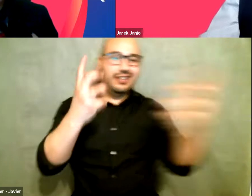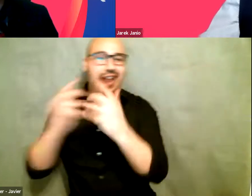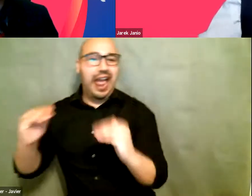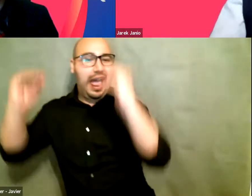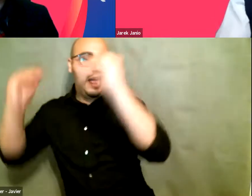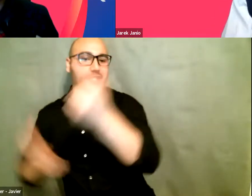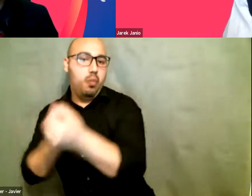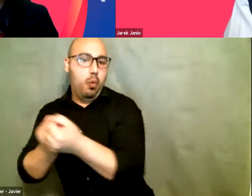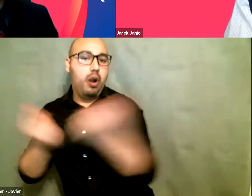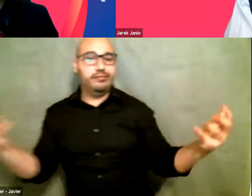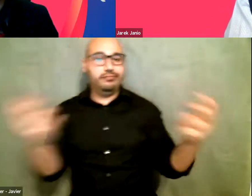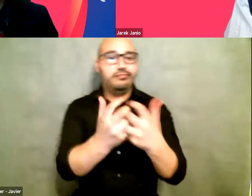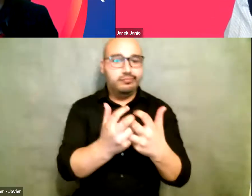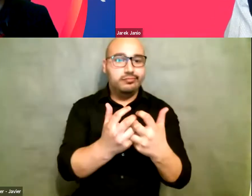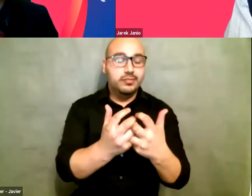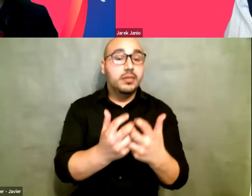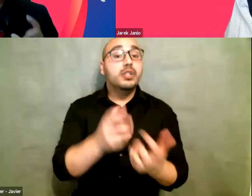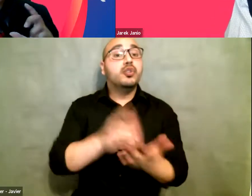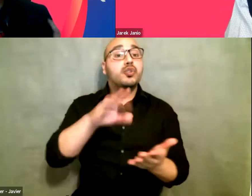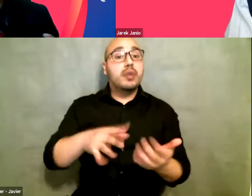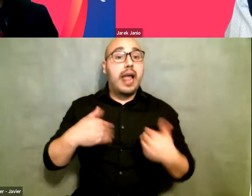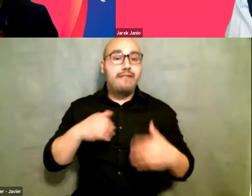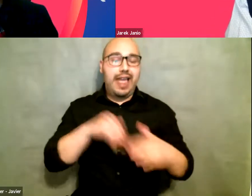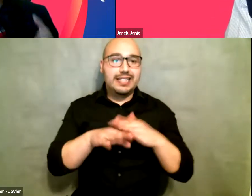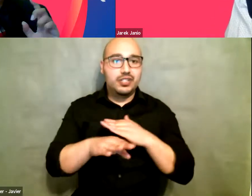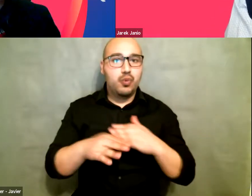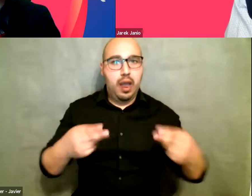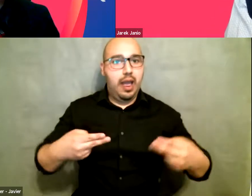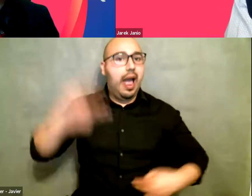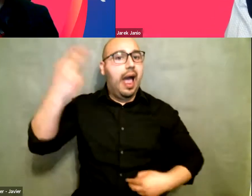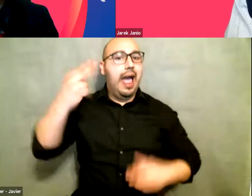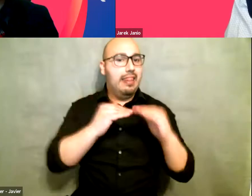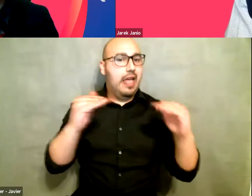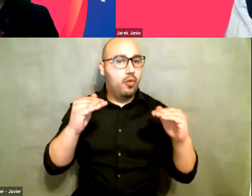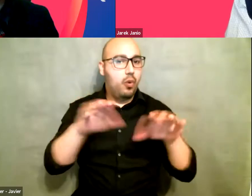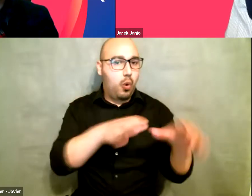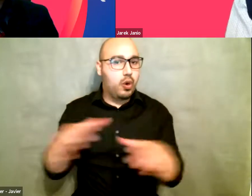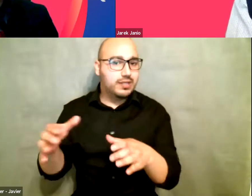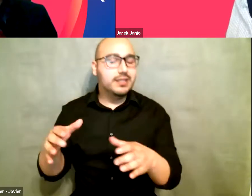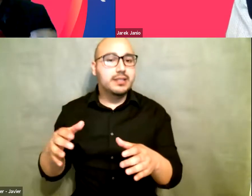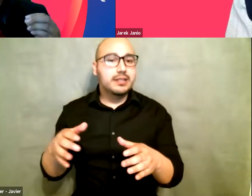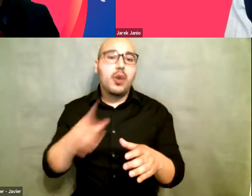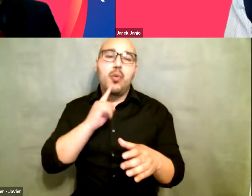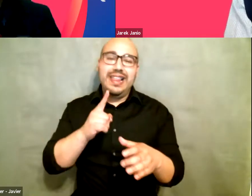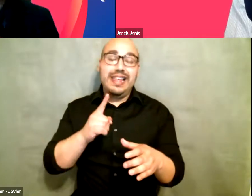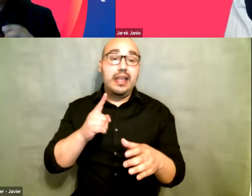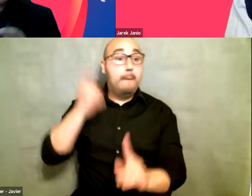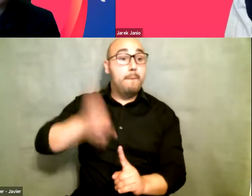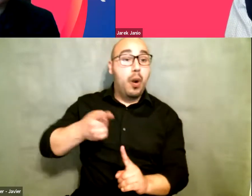students that access to those transfer level courses is about that high expectation. Right,